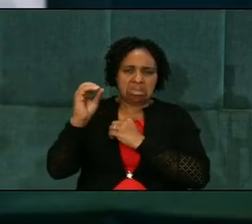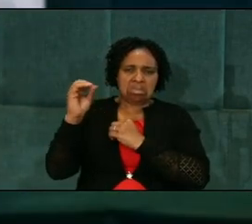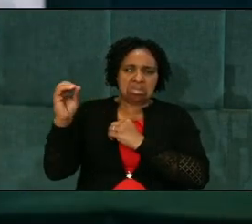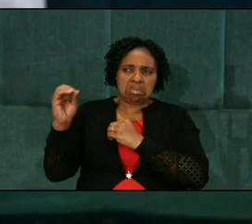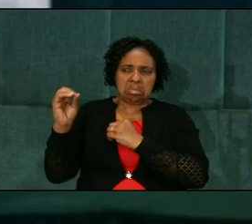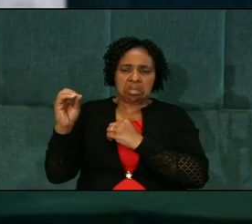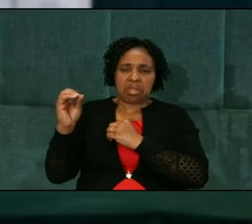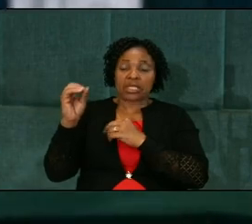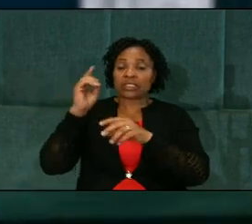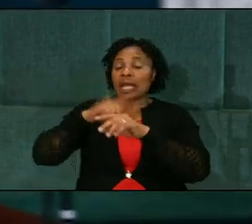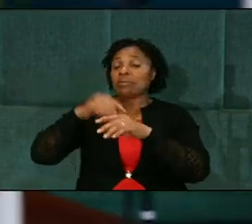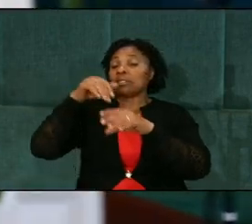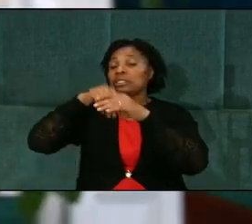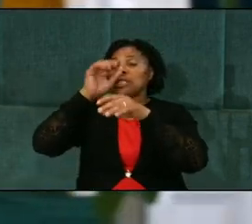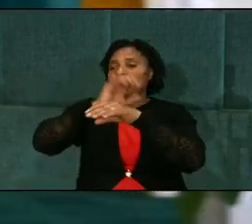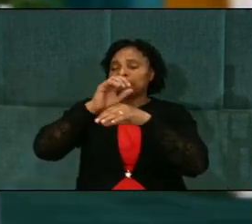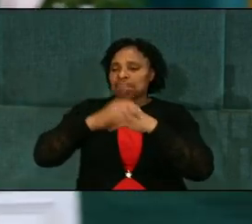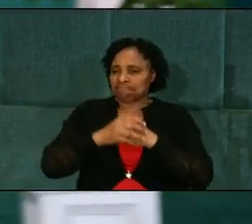But they're in church.